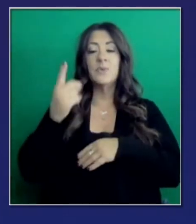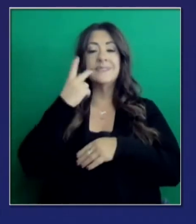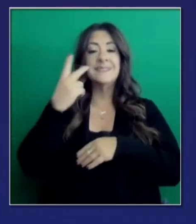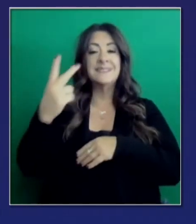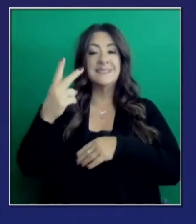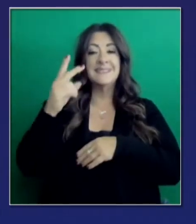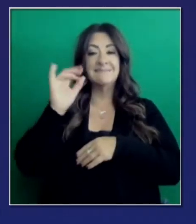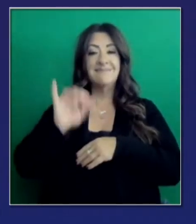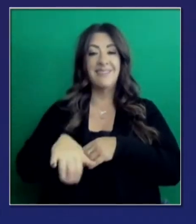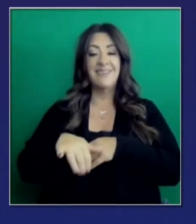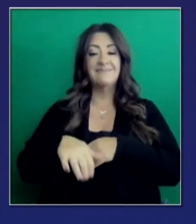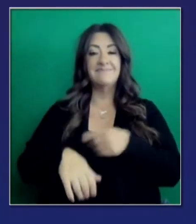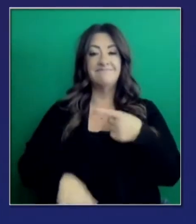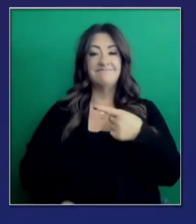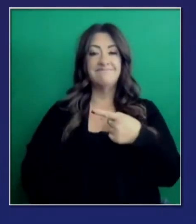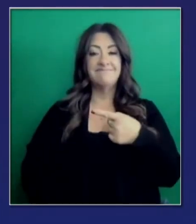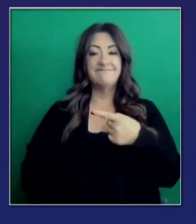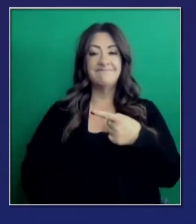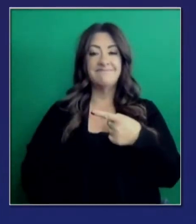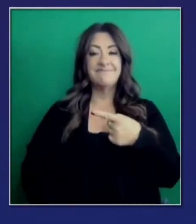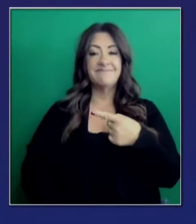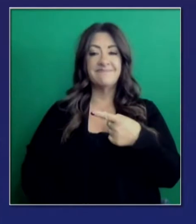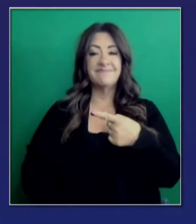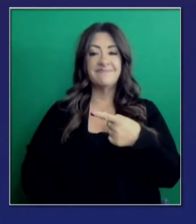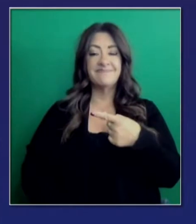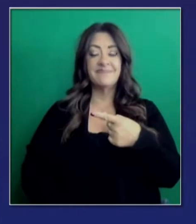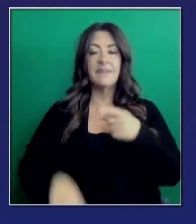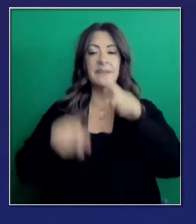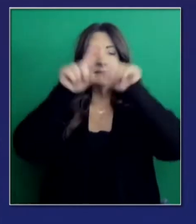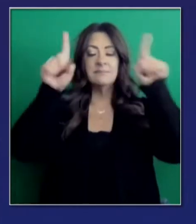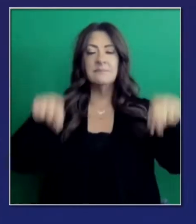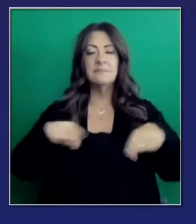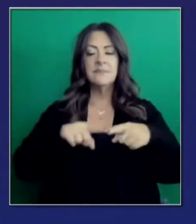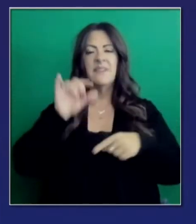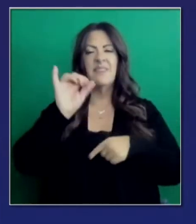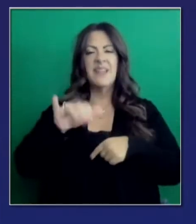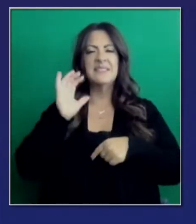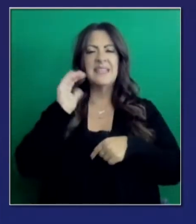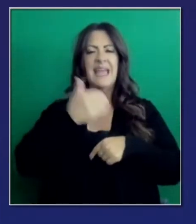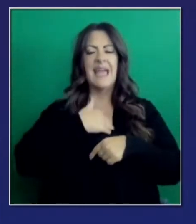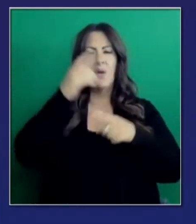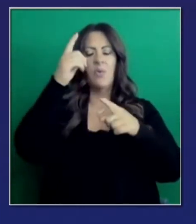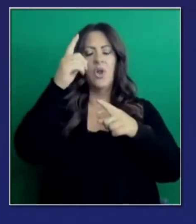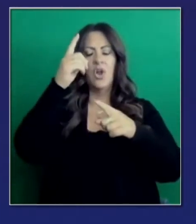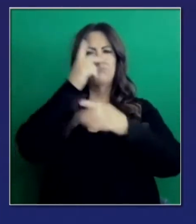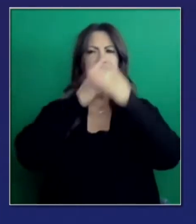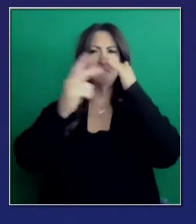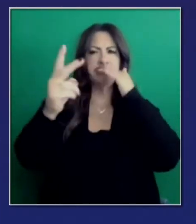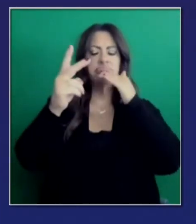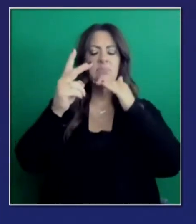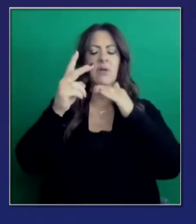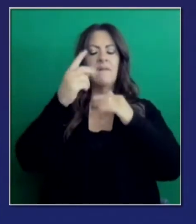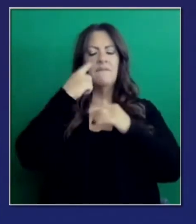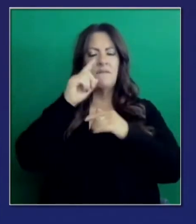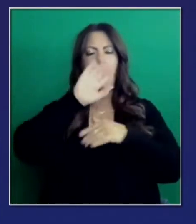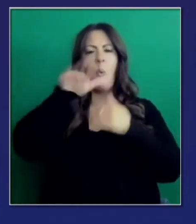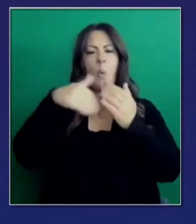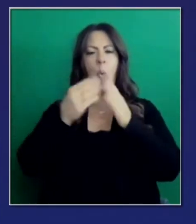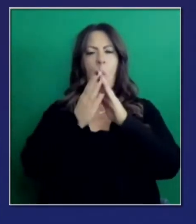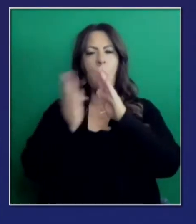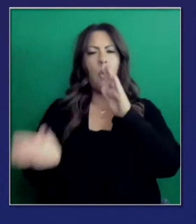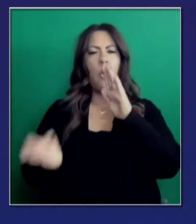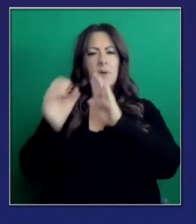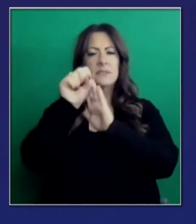being the 5 regions in the state. Our projection statewide is in the aggregate being at